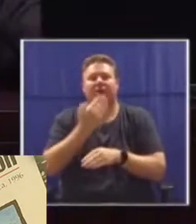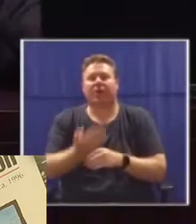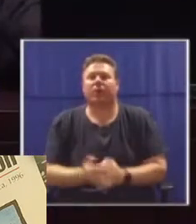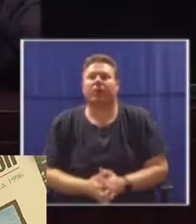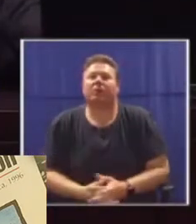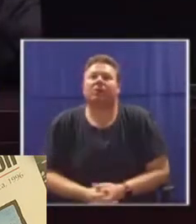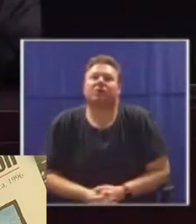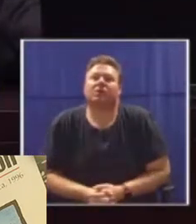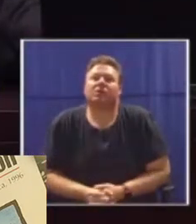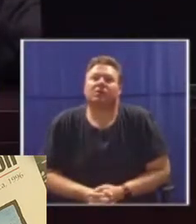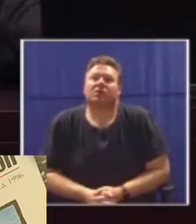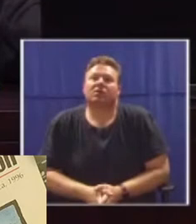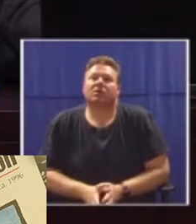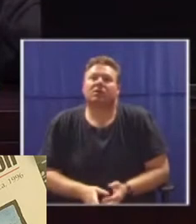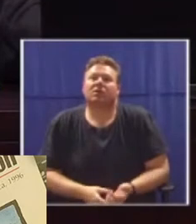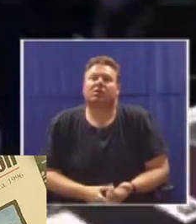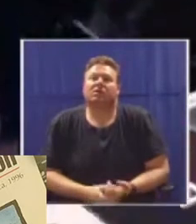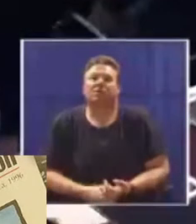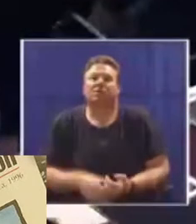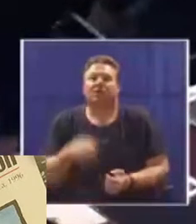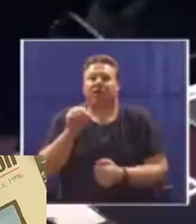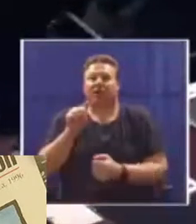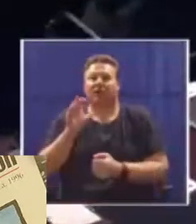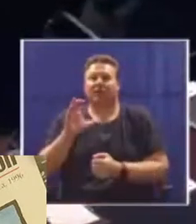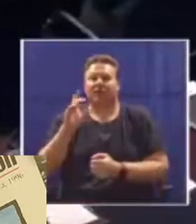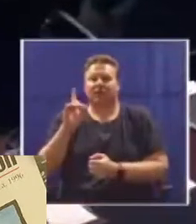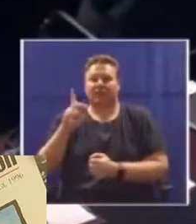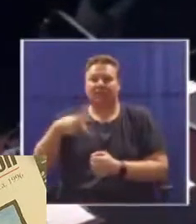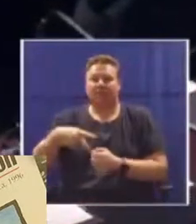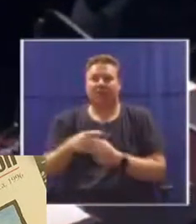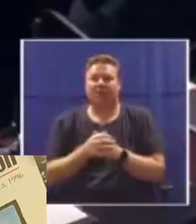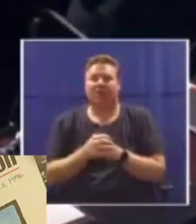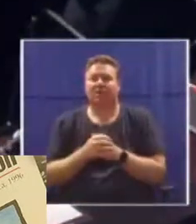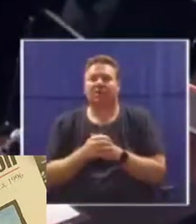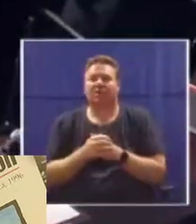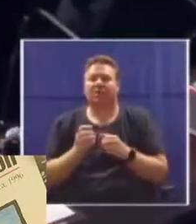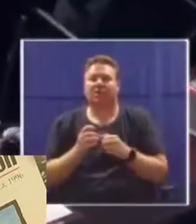Honorable Member. The ACDP.